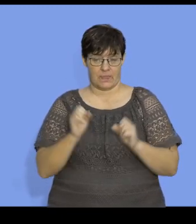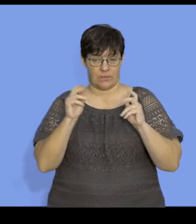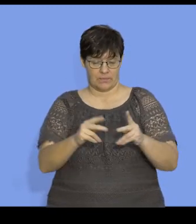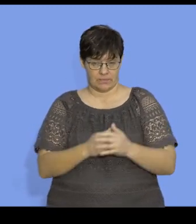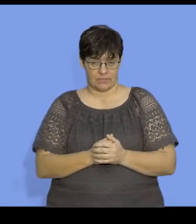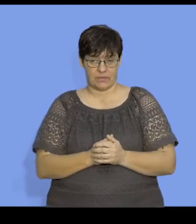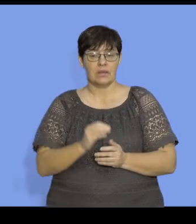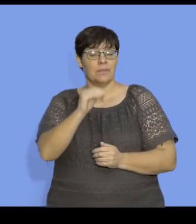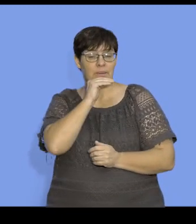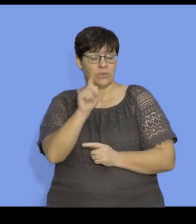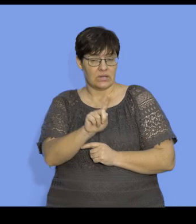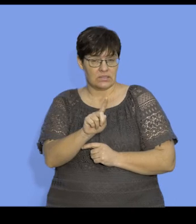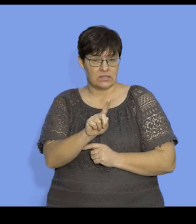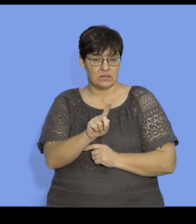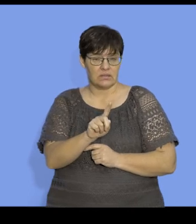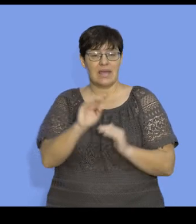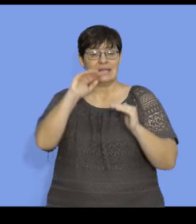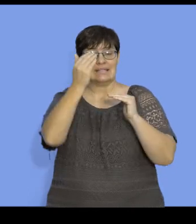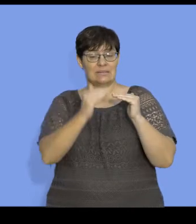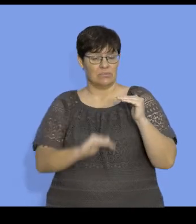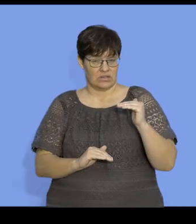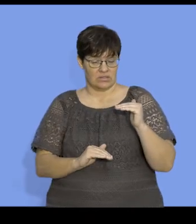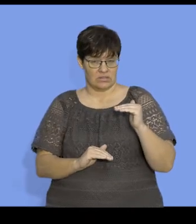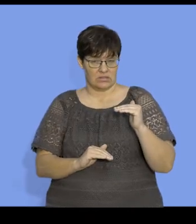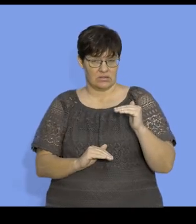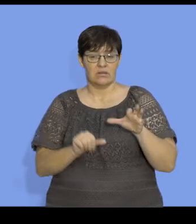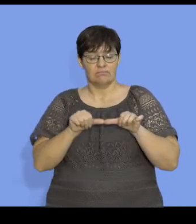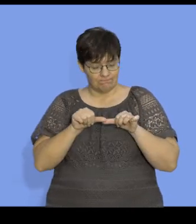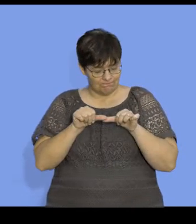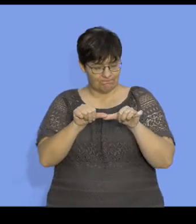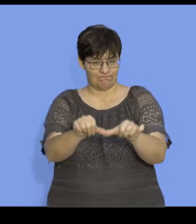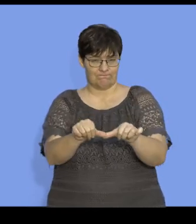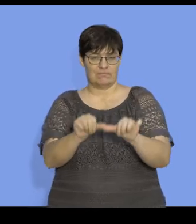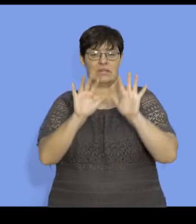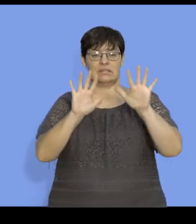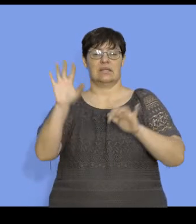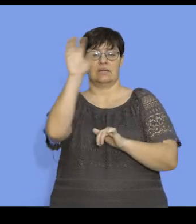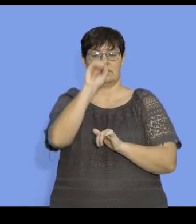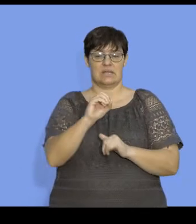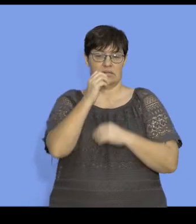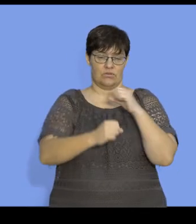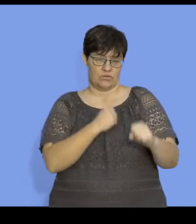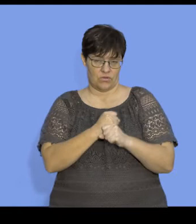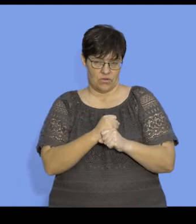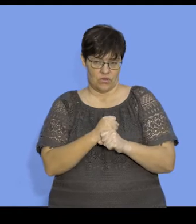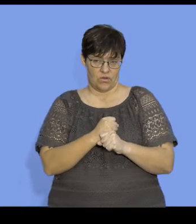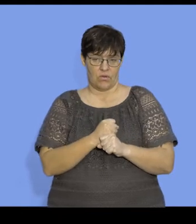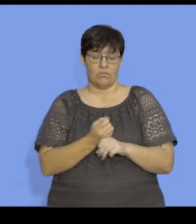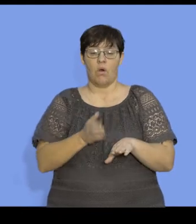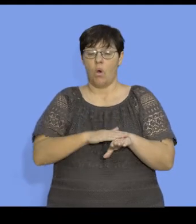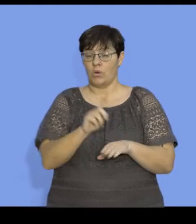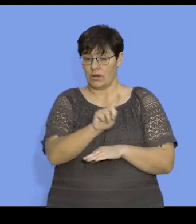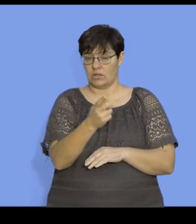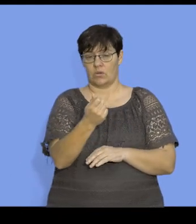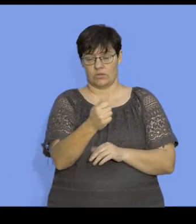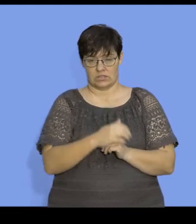This means, therefore, that your depreciation remains constant at 10% per annum on cost. Watch